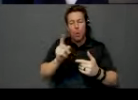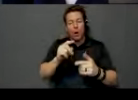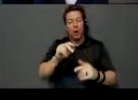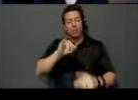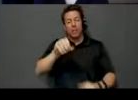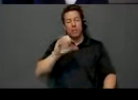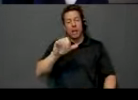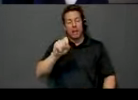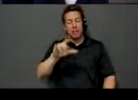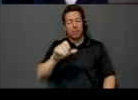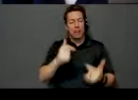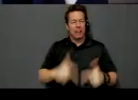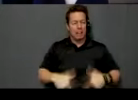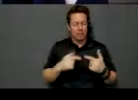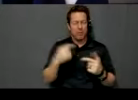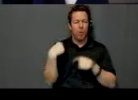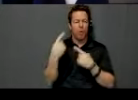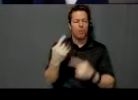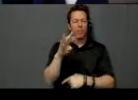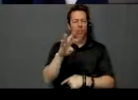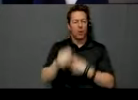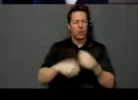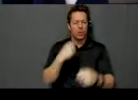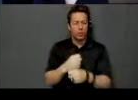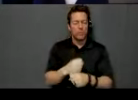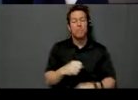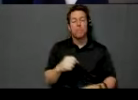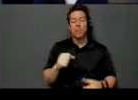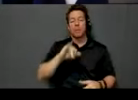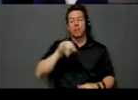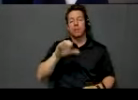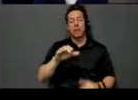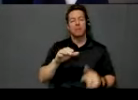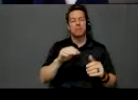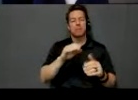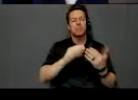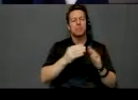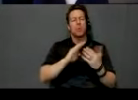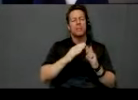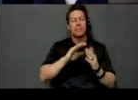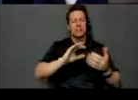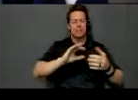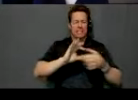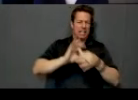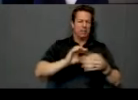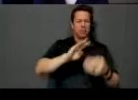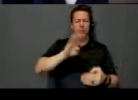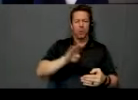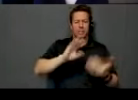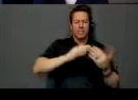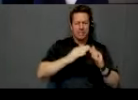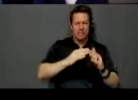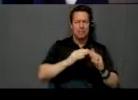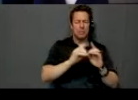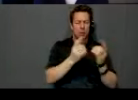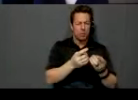4 decades. The James Castle House is a program of the Boise City Department of Arts and History, which offers many other services, including